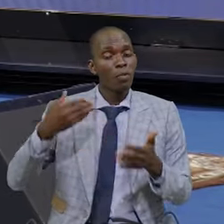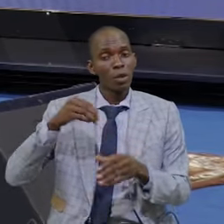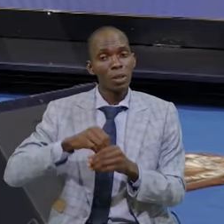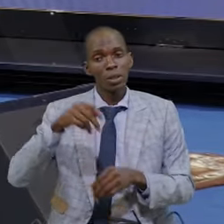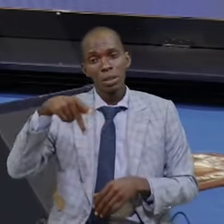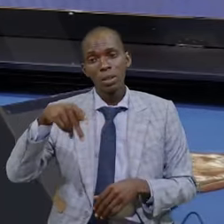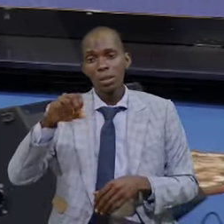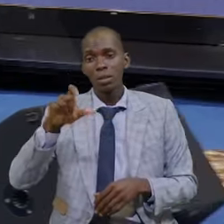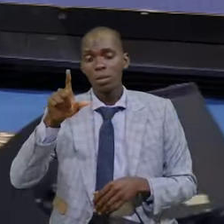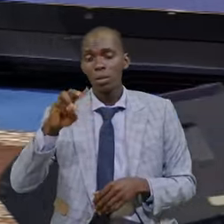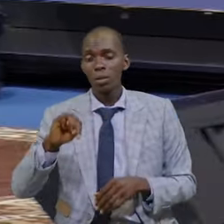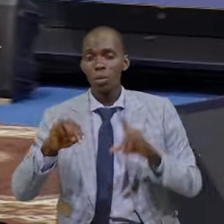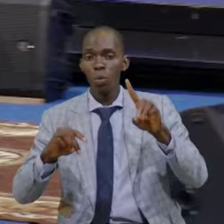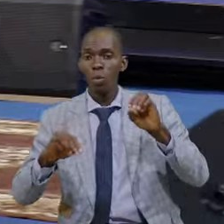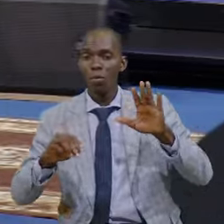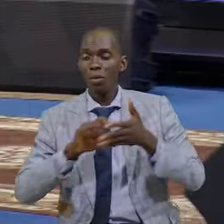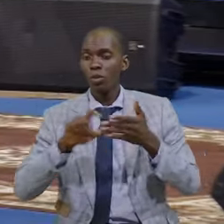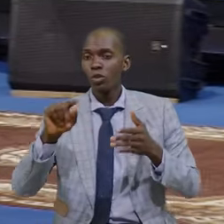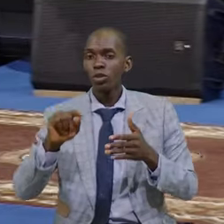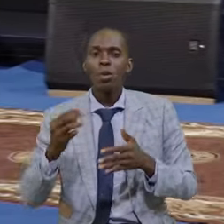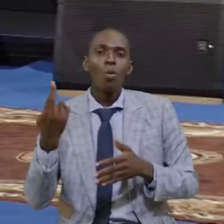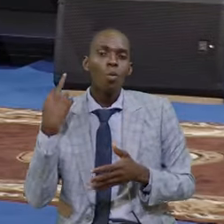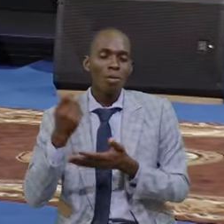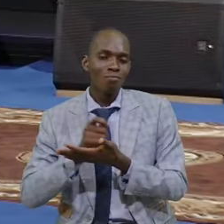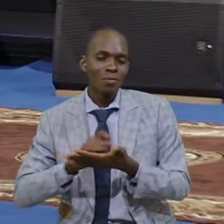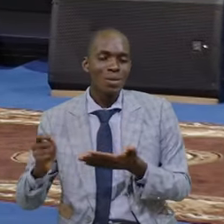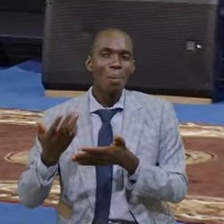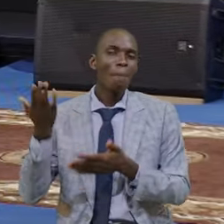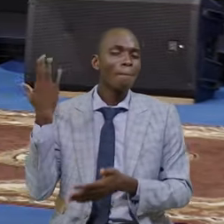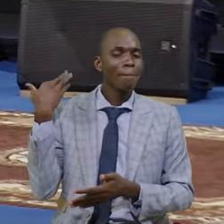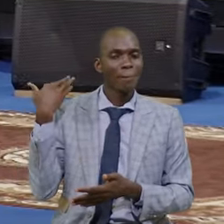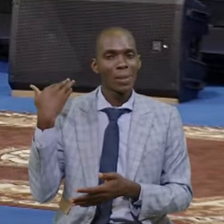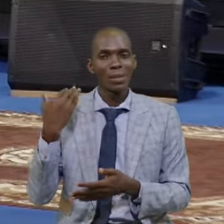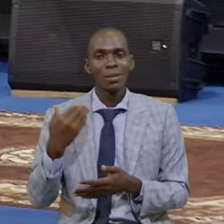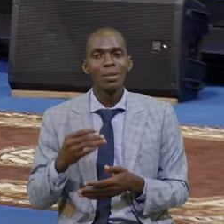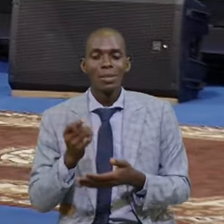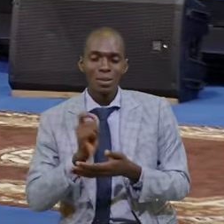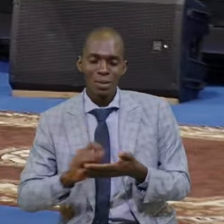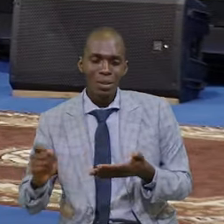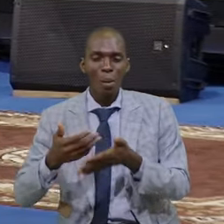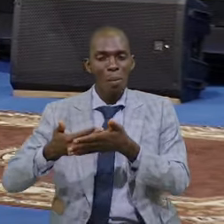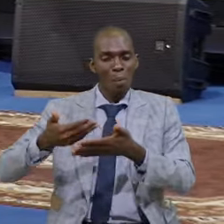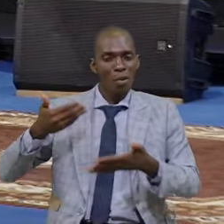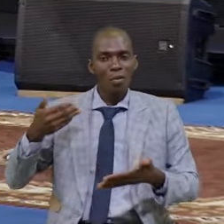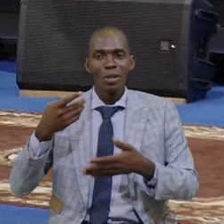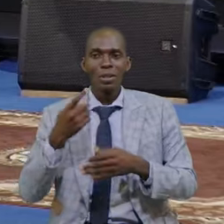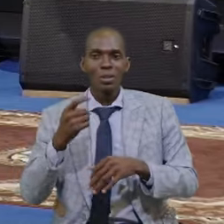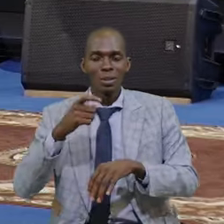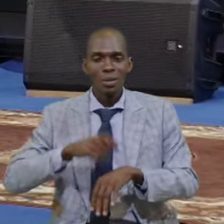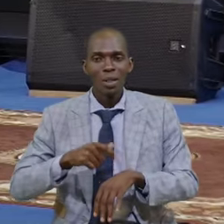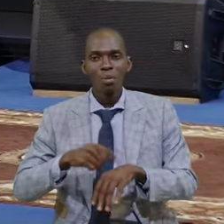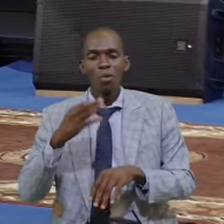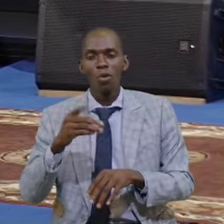105, verse 20. Written aforetime, written before the time of the